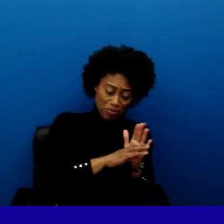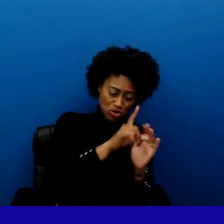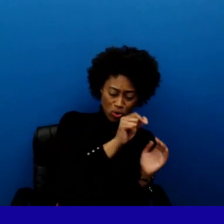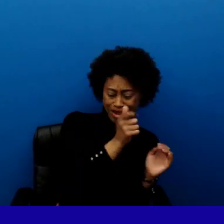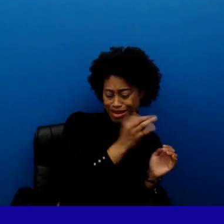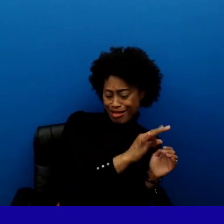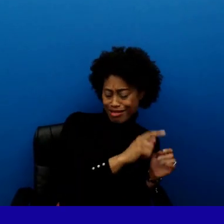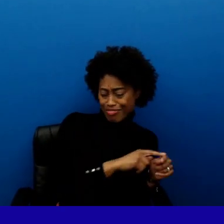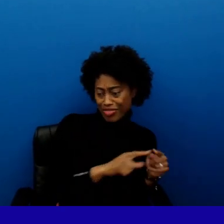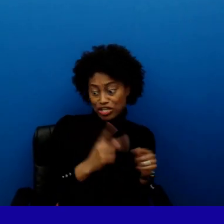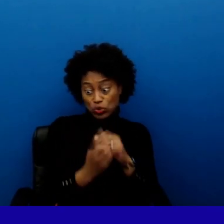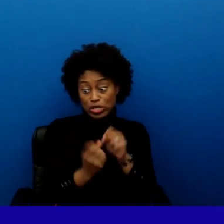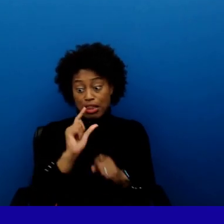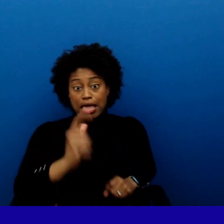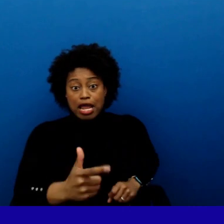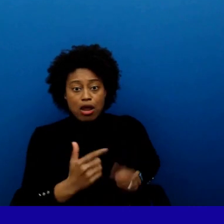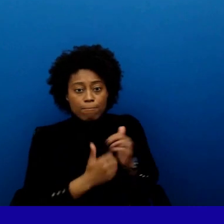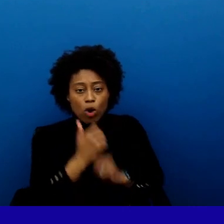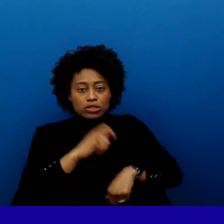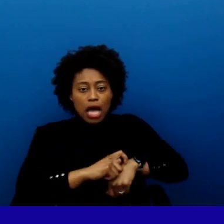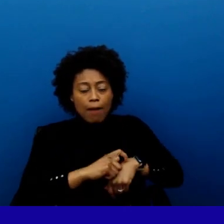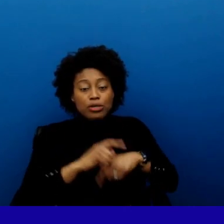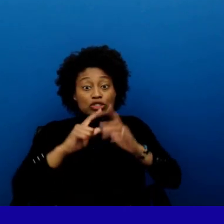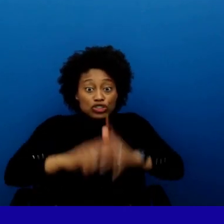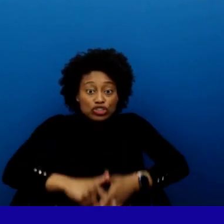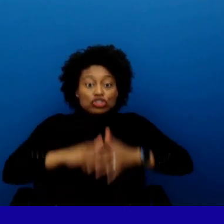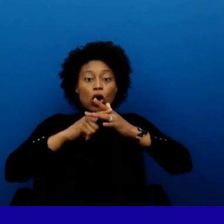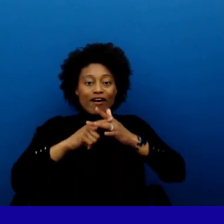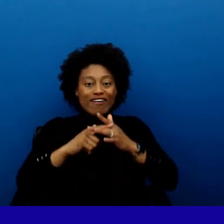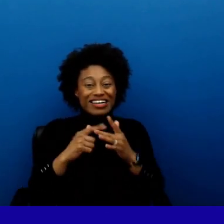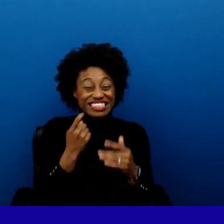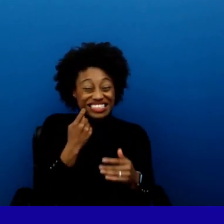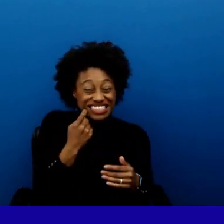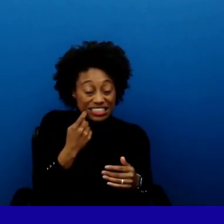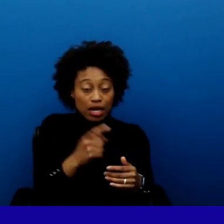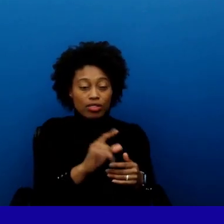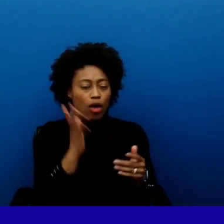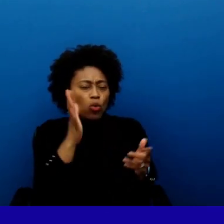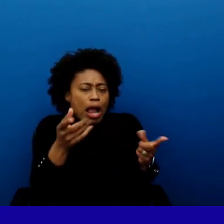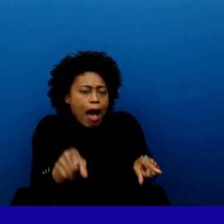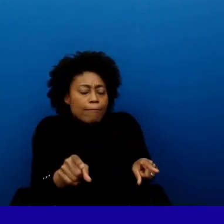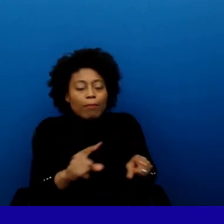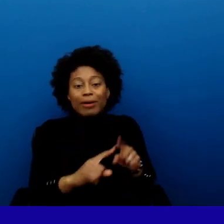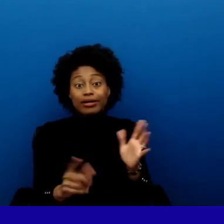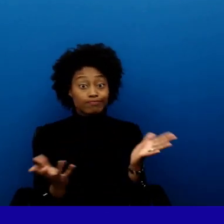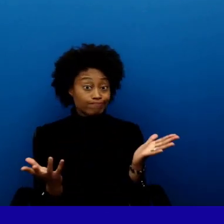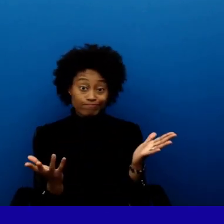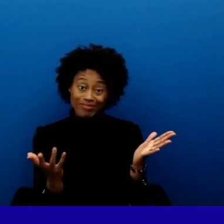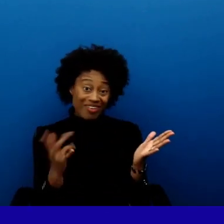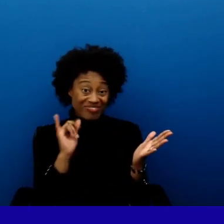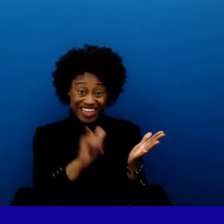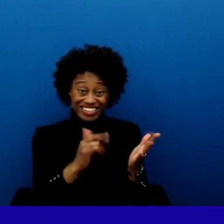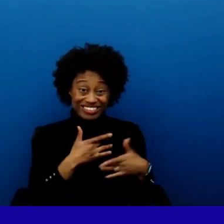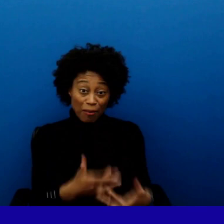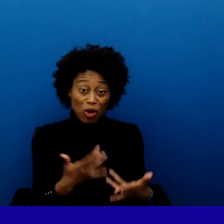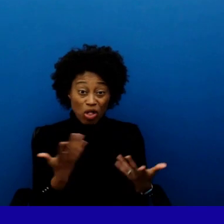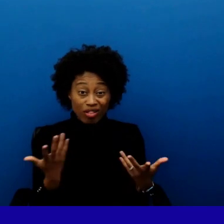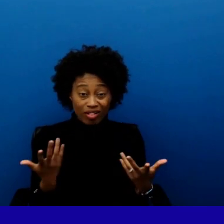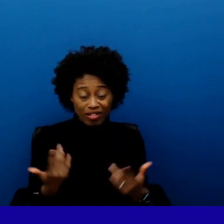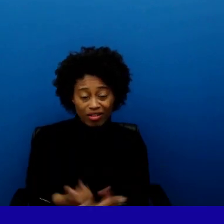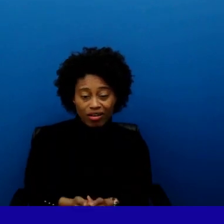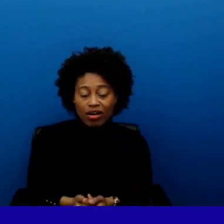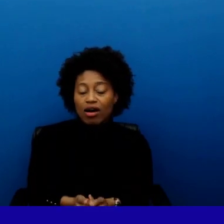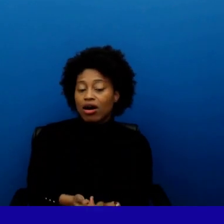in 2019. So that's how long it takes. Wow. Wow. Goodness gracious.